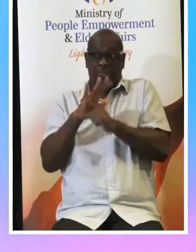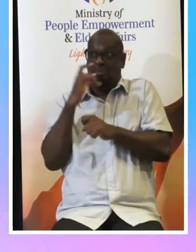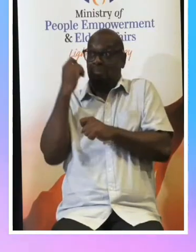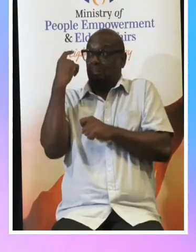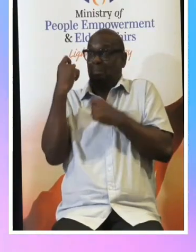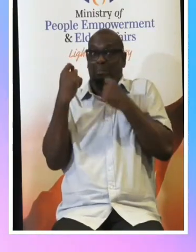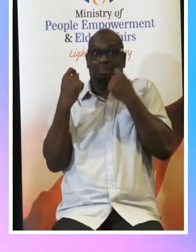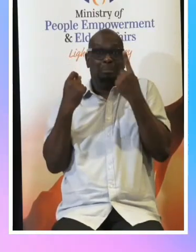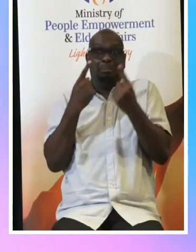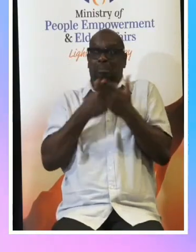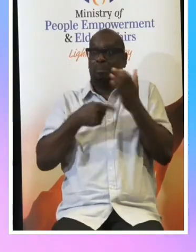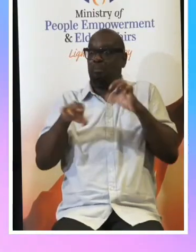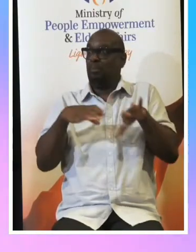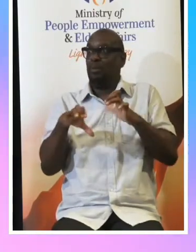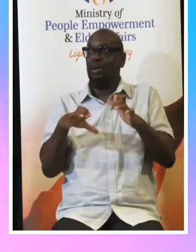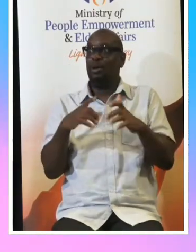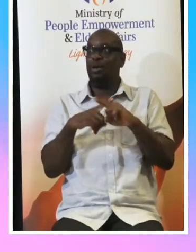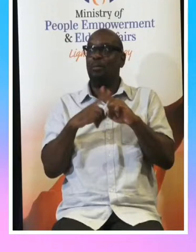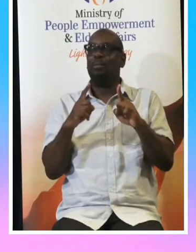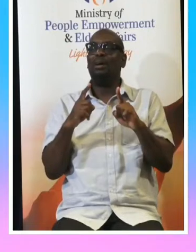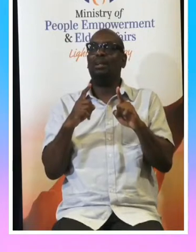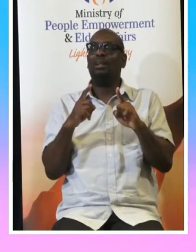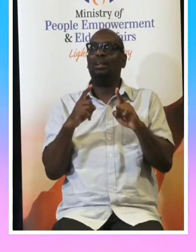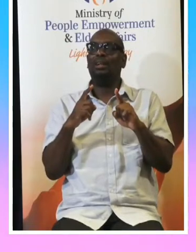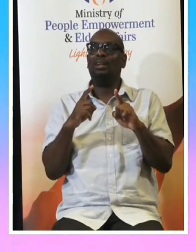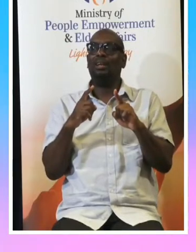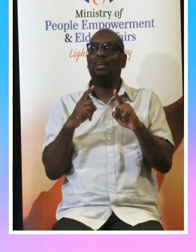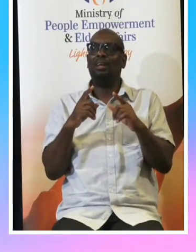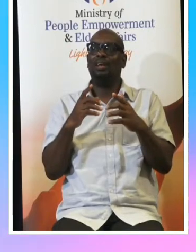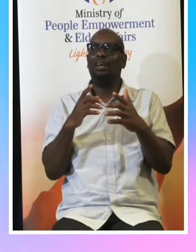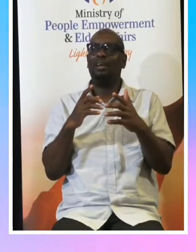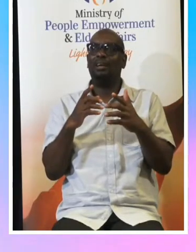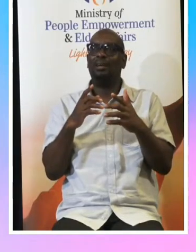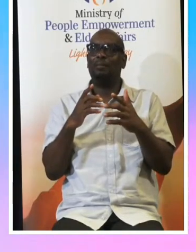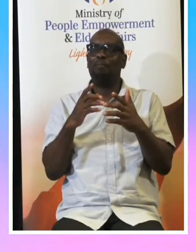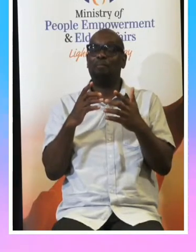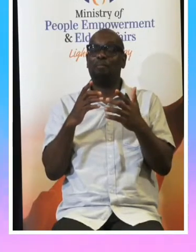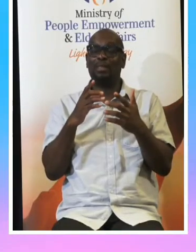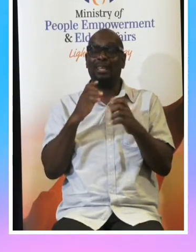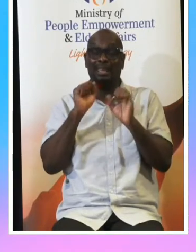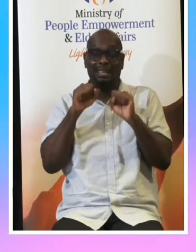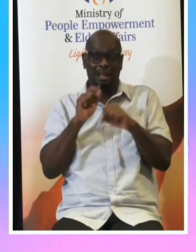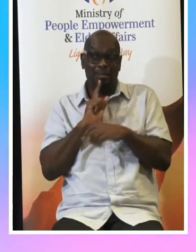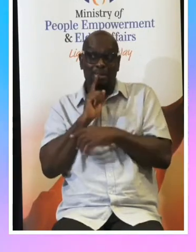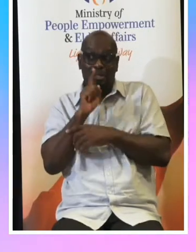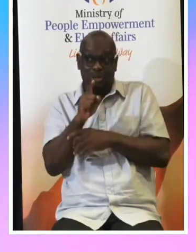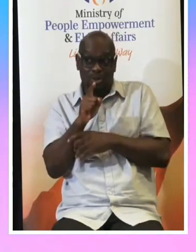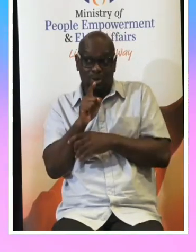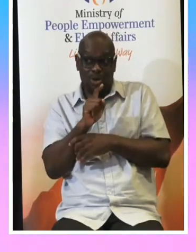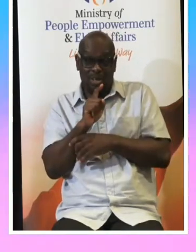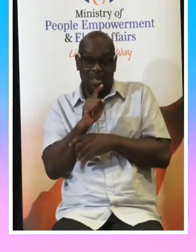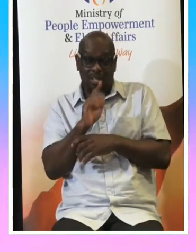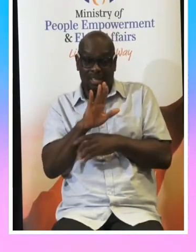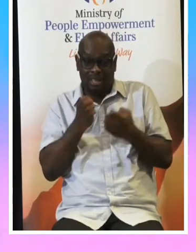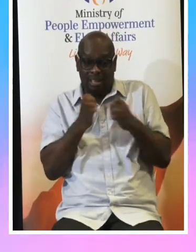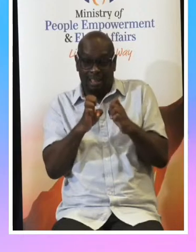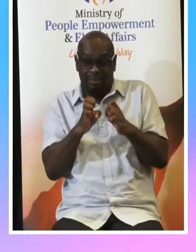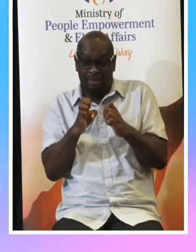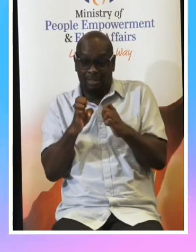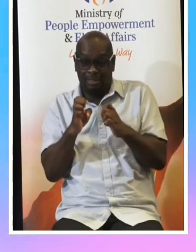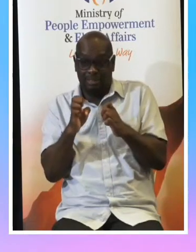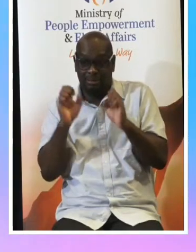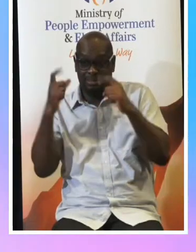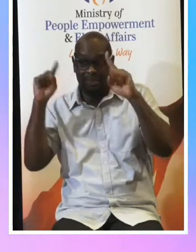That they could not be sure that their efforts would mean anything in the long run. But I am grateful to them for doing the right